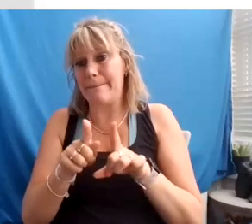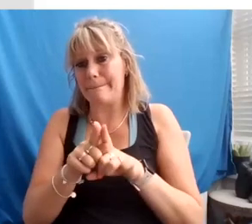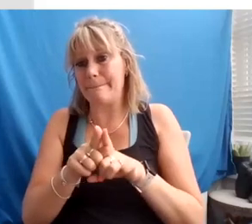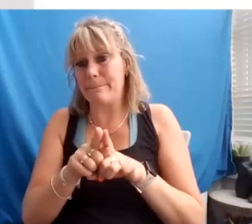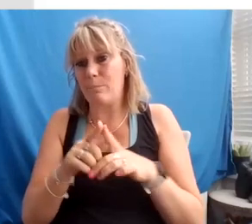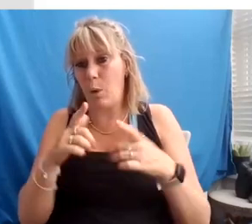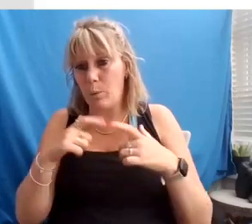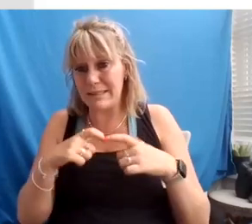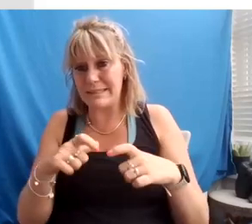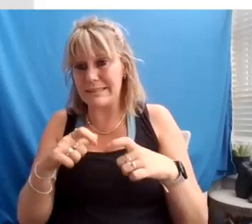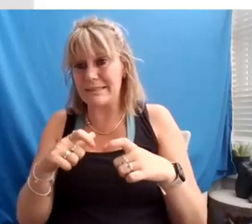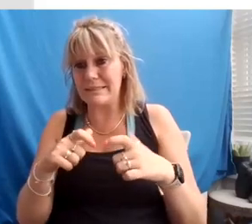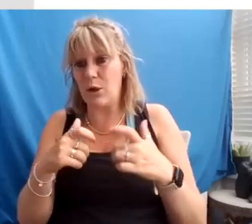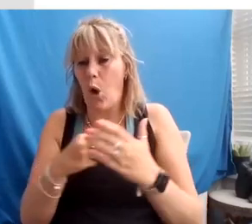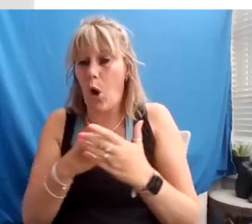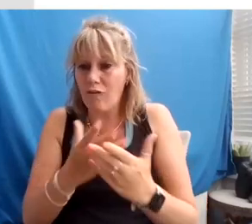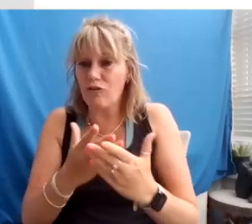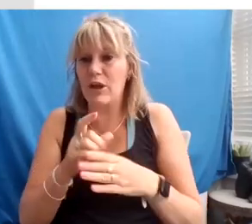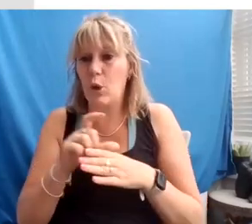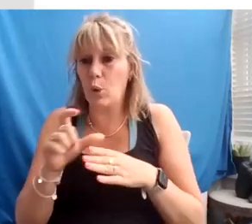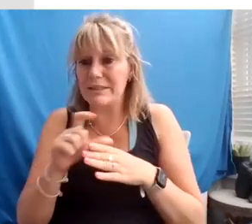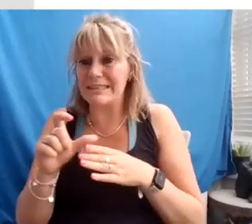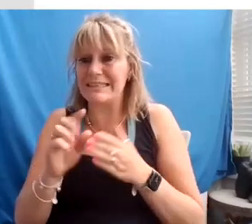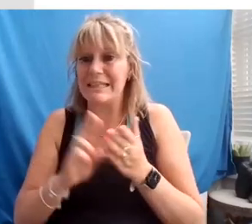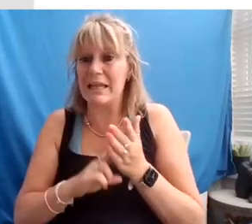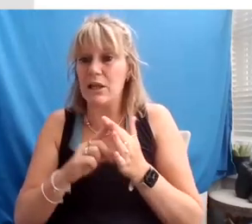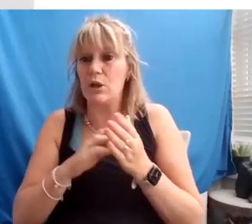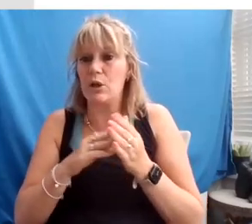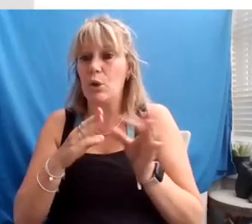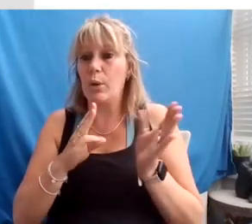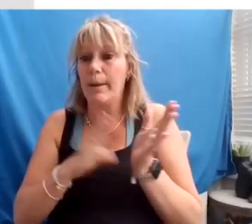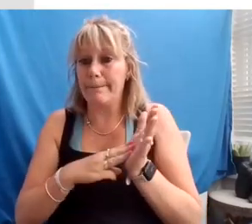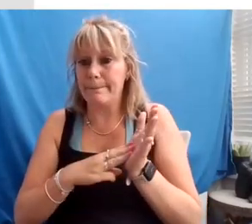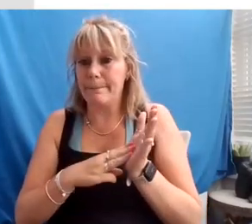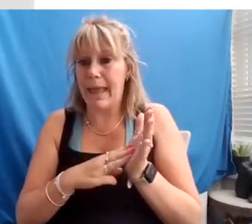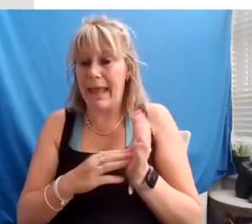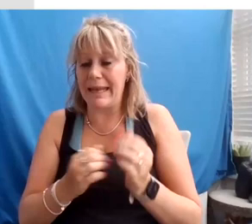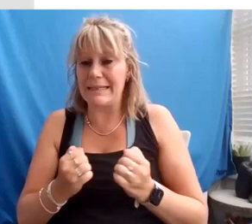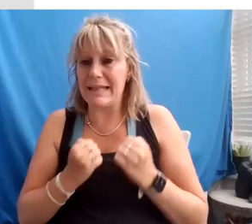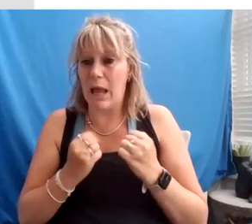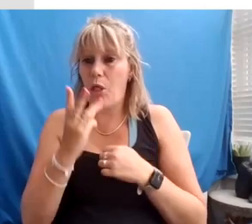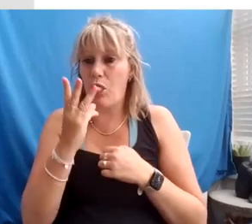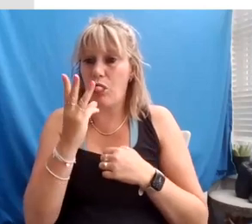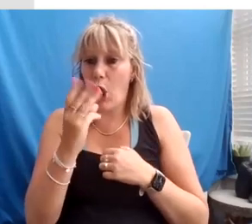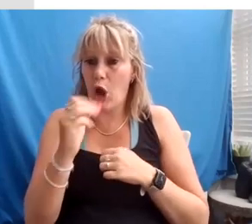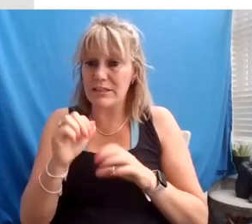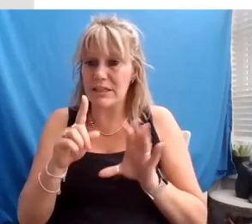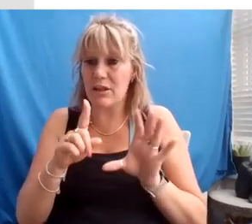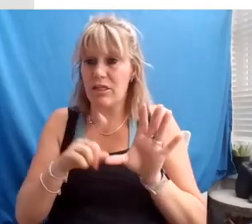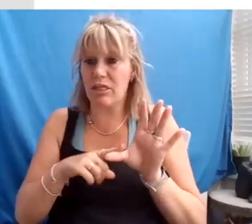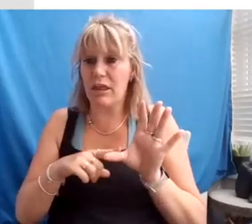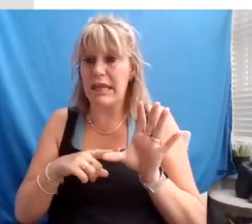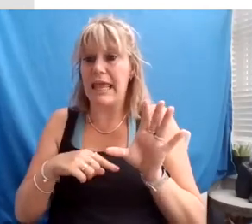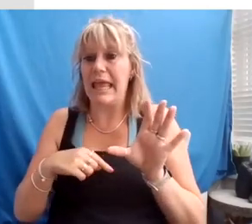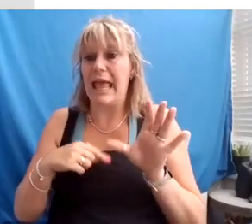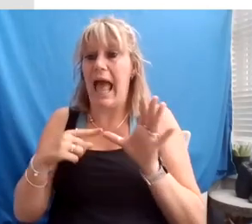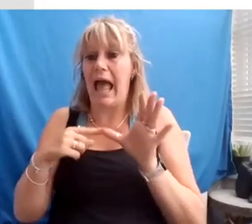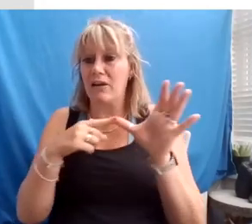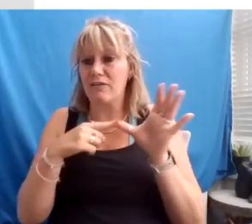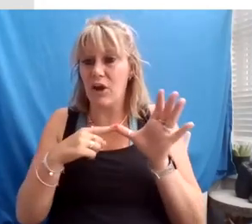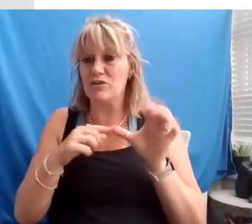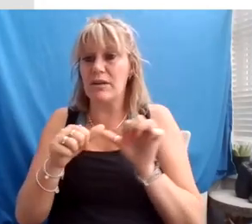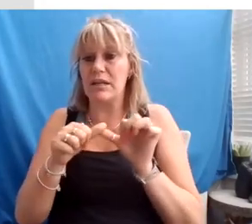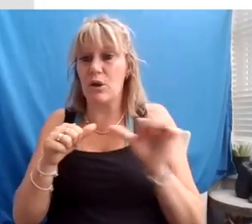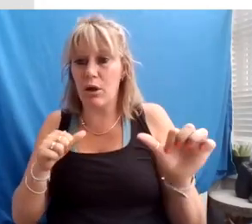a bunch of courses around Newham, and it's actually our 30th anniversary as an organisation. So